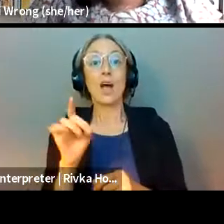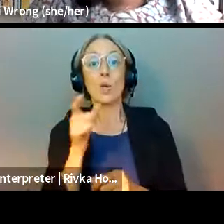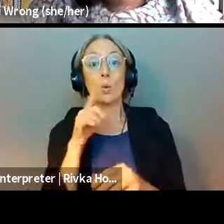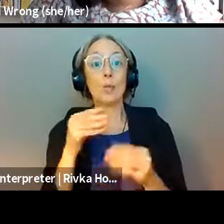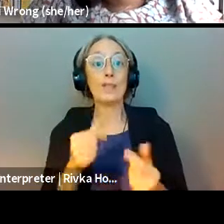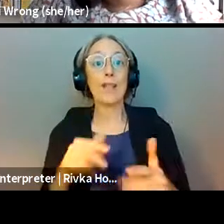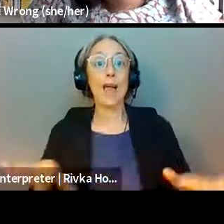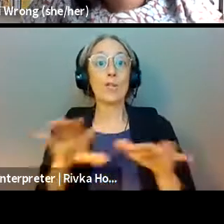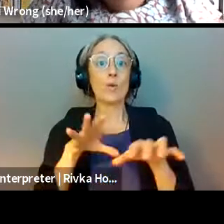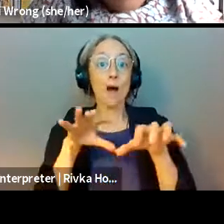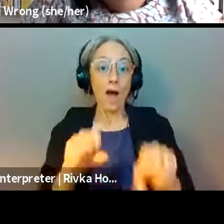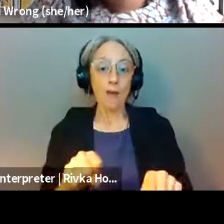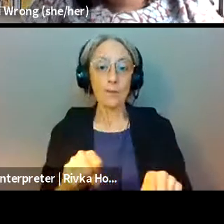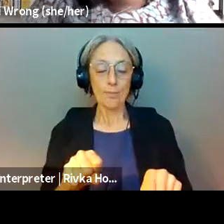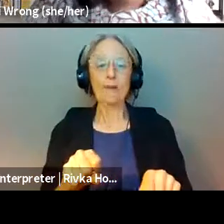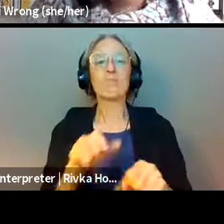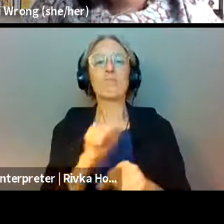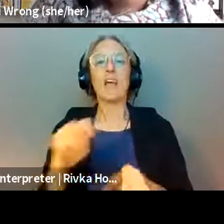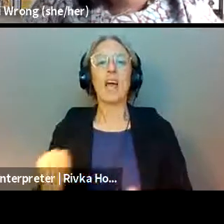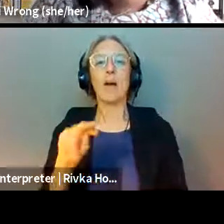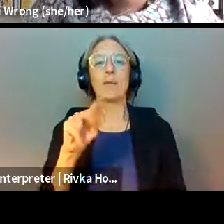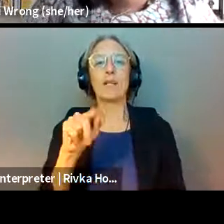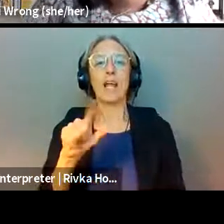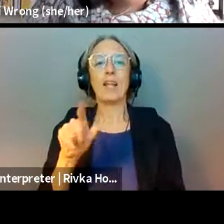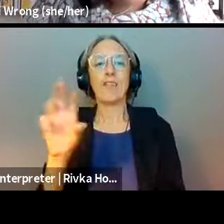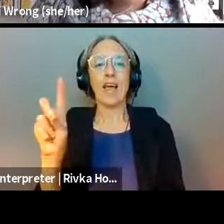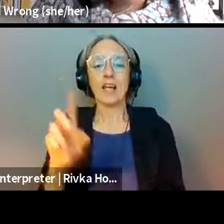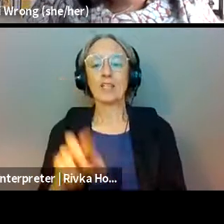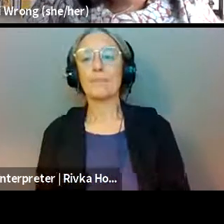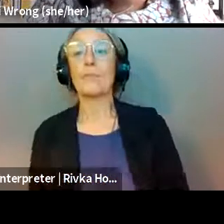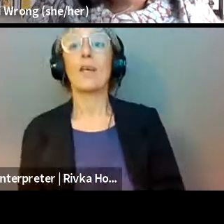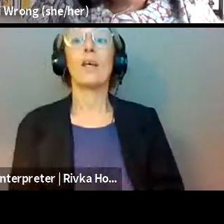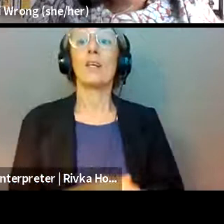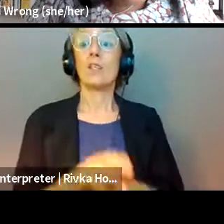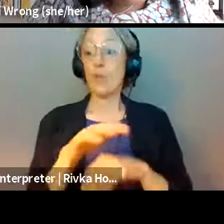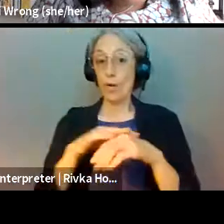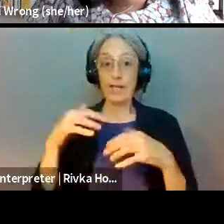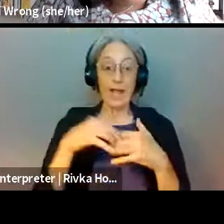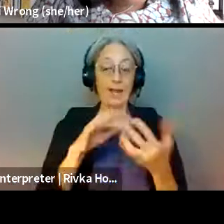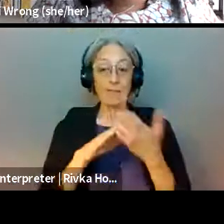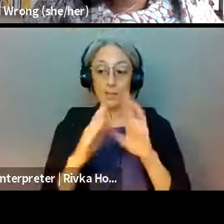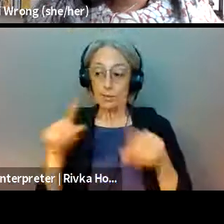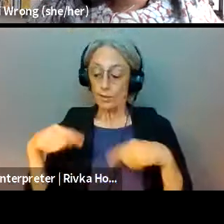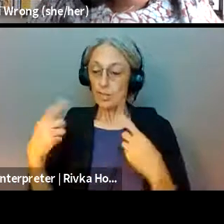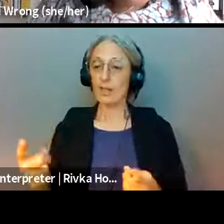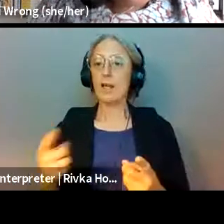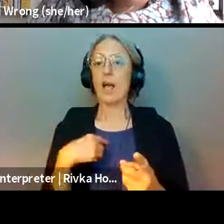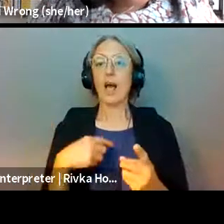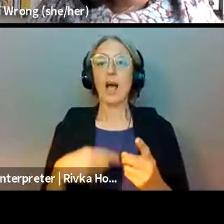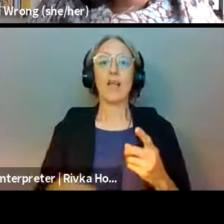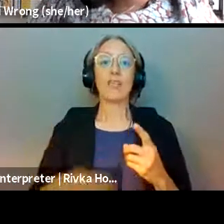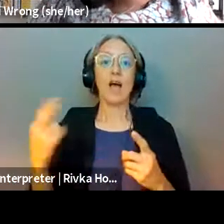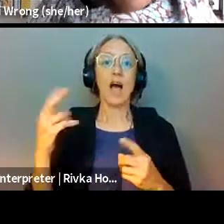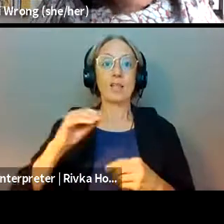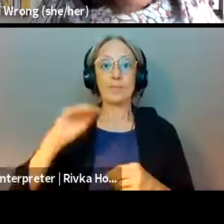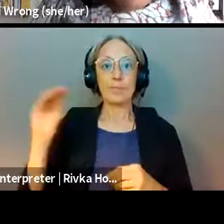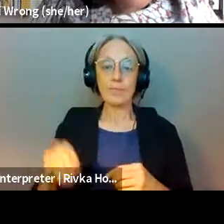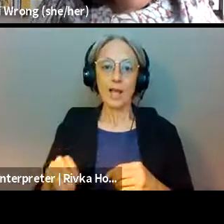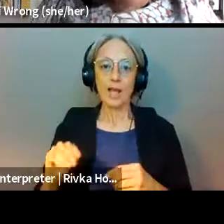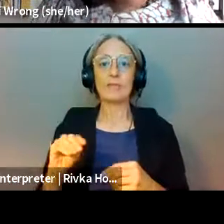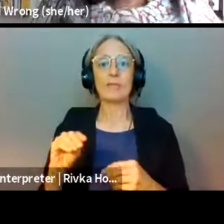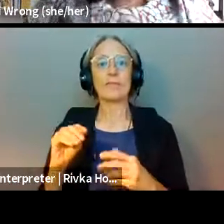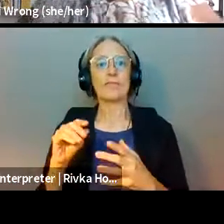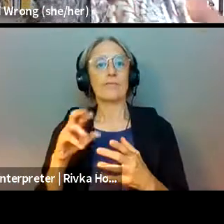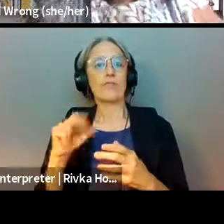Land. So the Native community had the highest per capita age-adjusted death rates due to COVID of